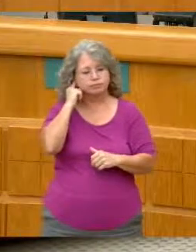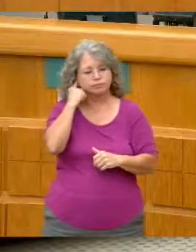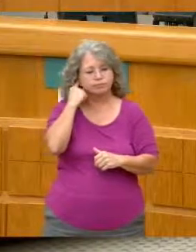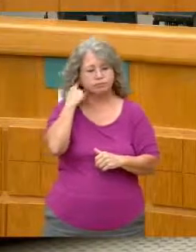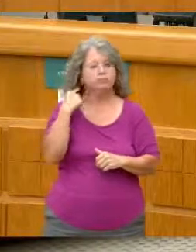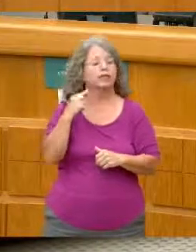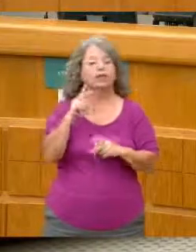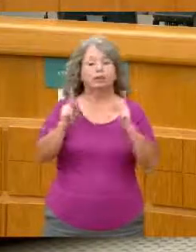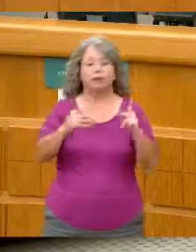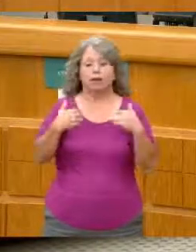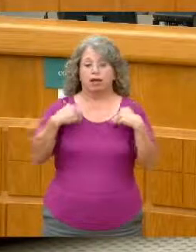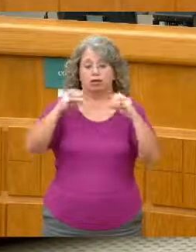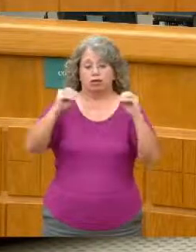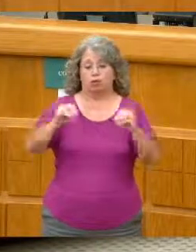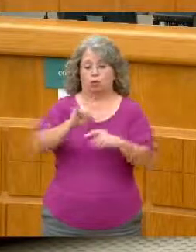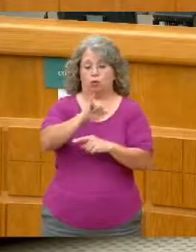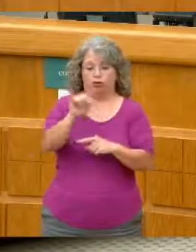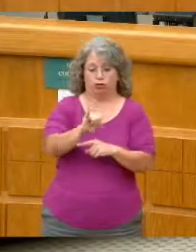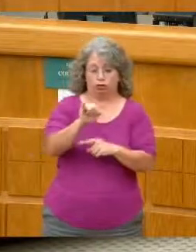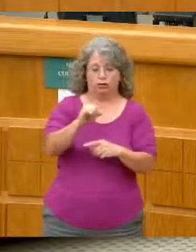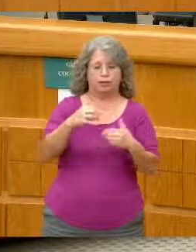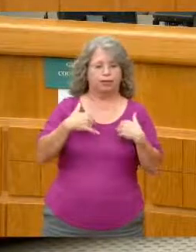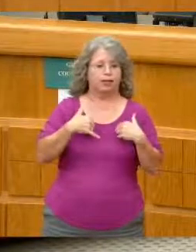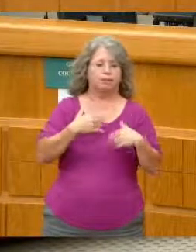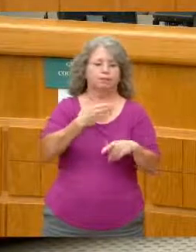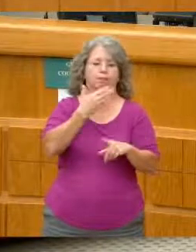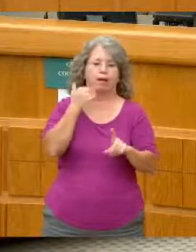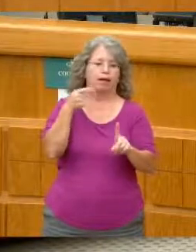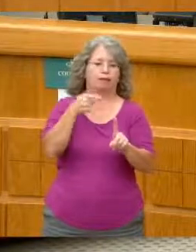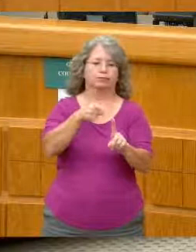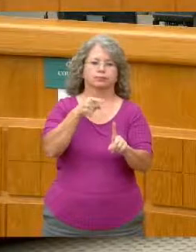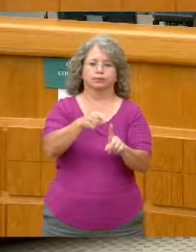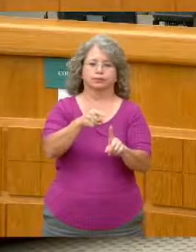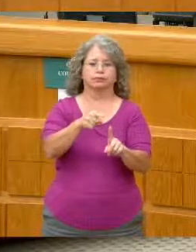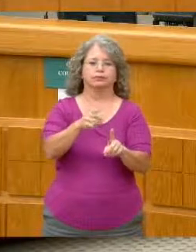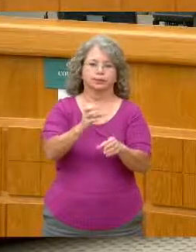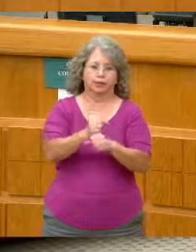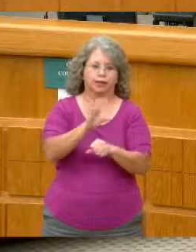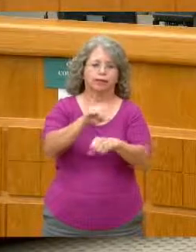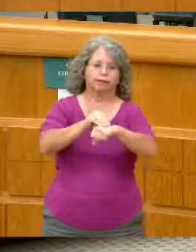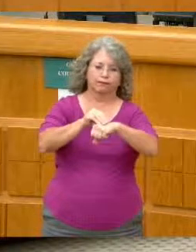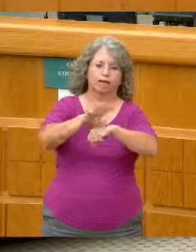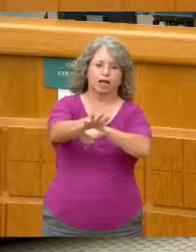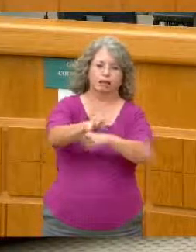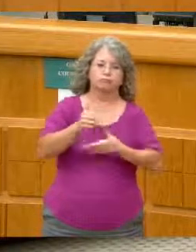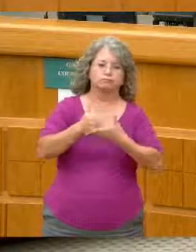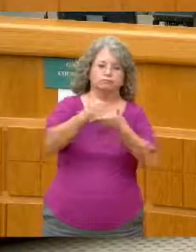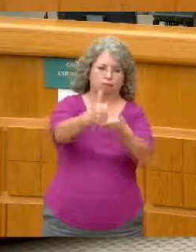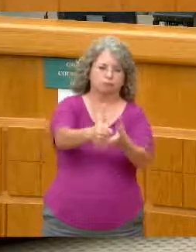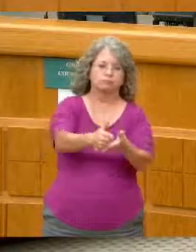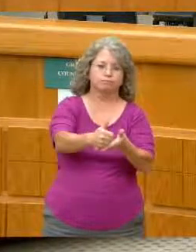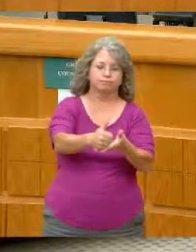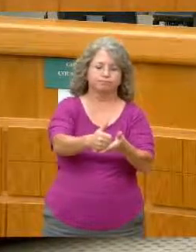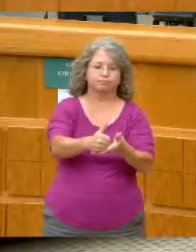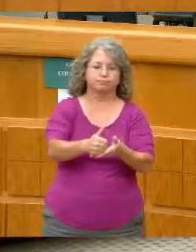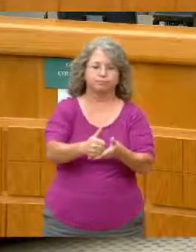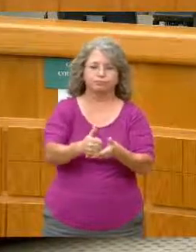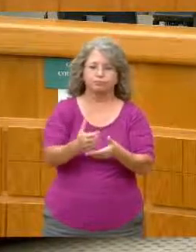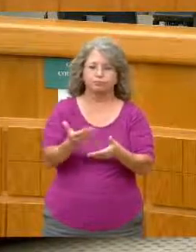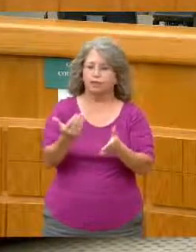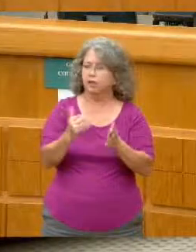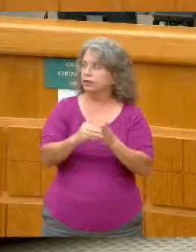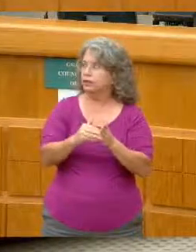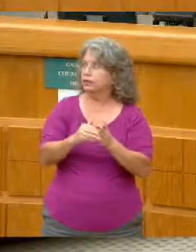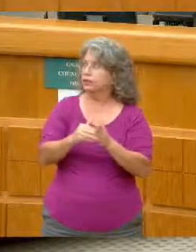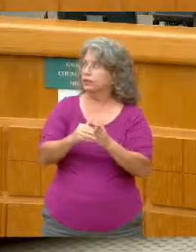you, this is just a primary place to get medical advice and assistance. And again, I'd like